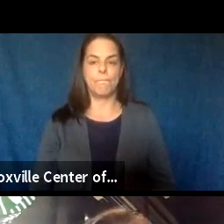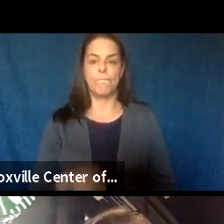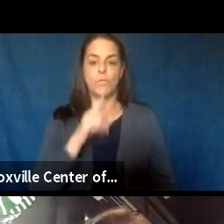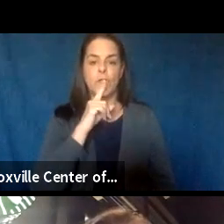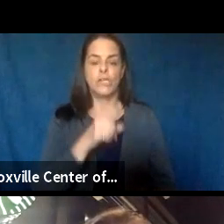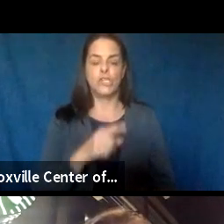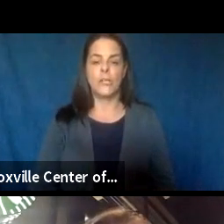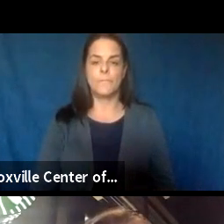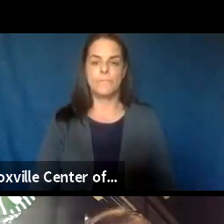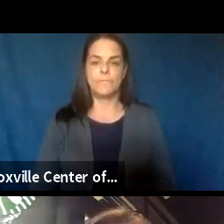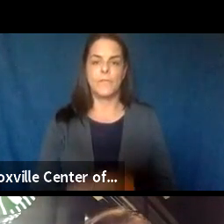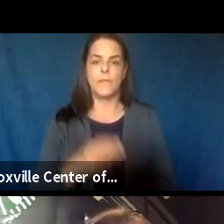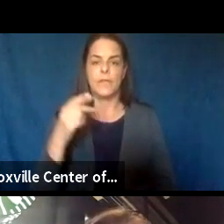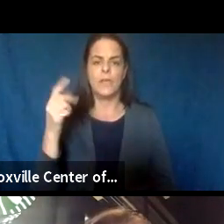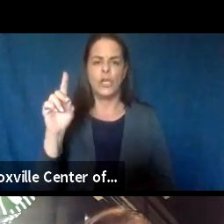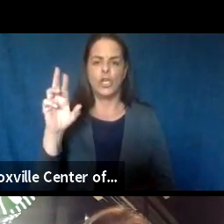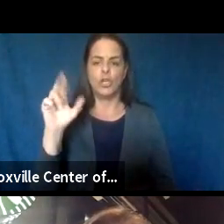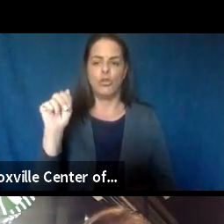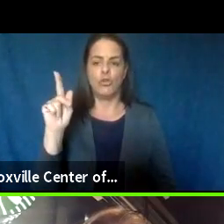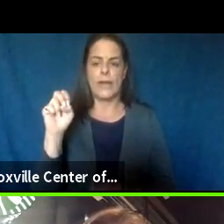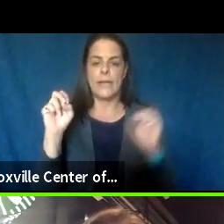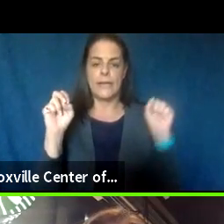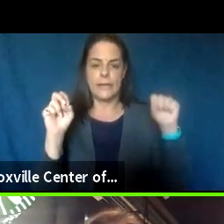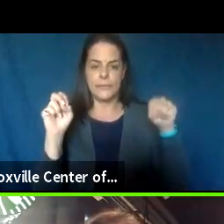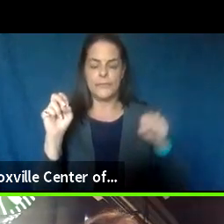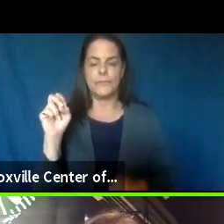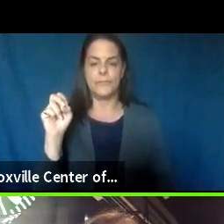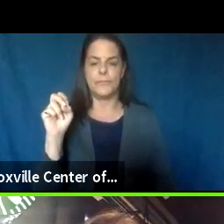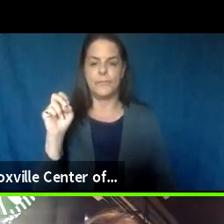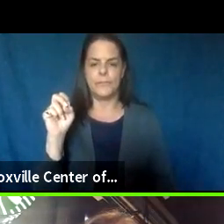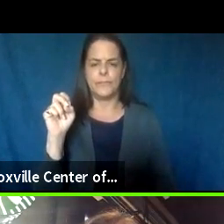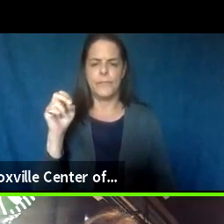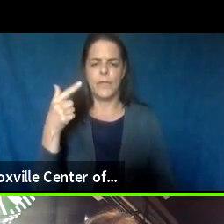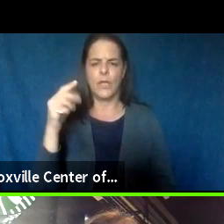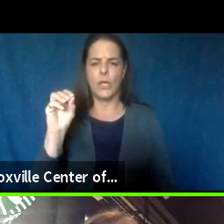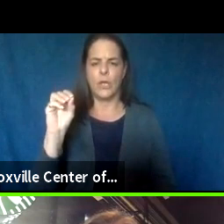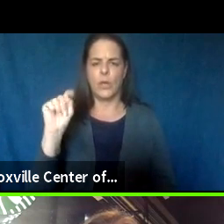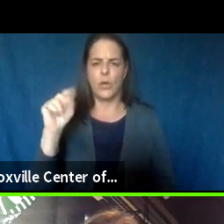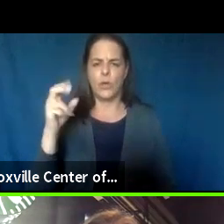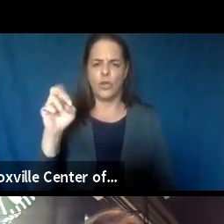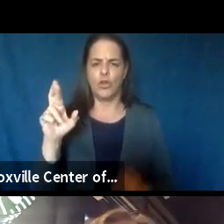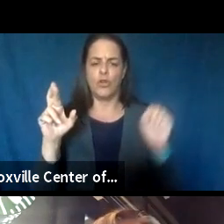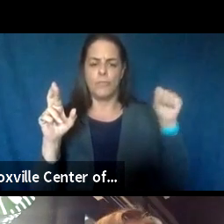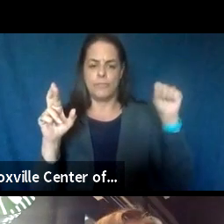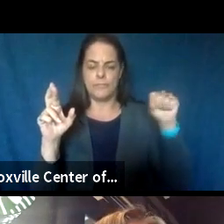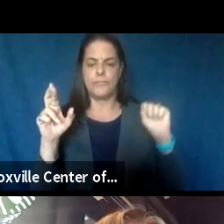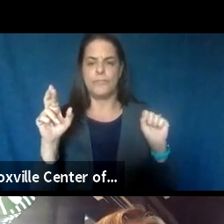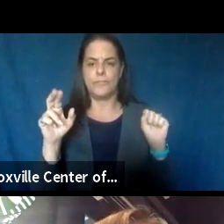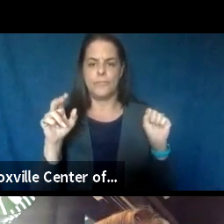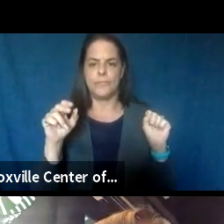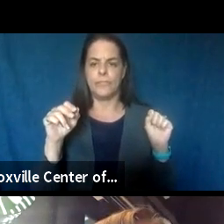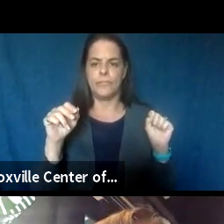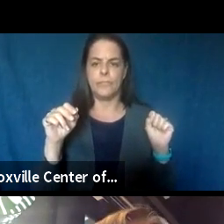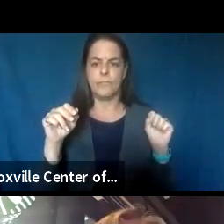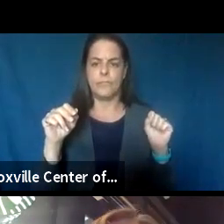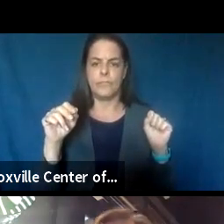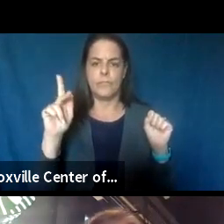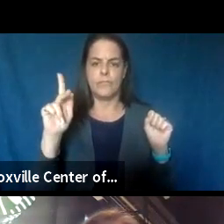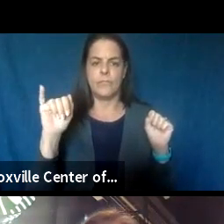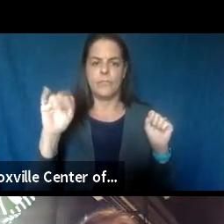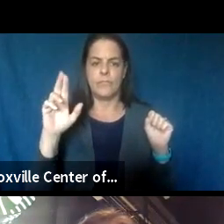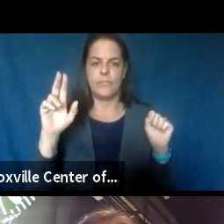Sure. Dr. Drake, Yes. Dr. Gocher, Approve. Dr.